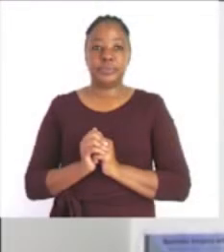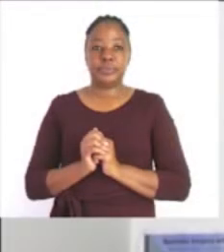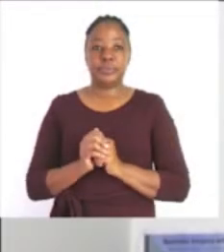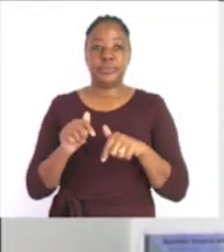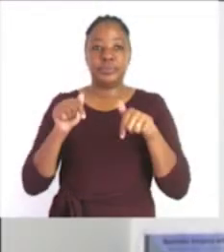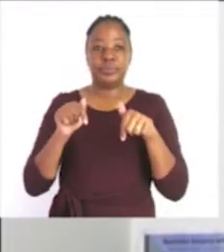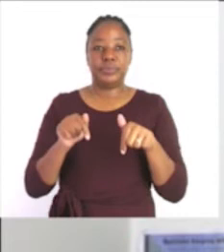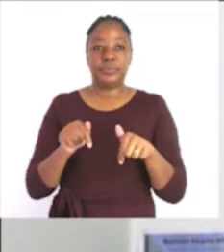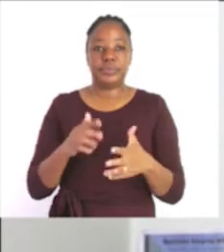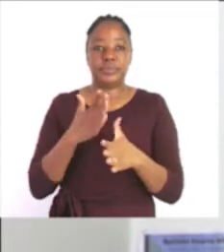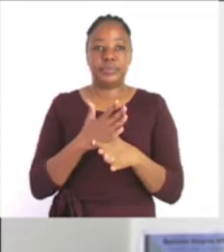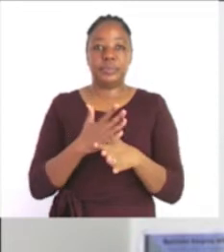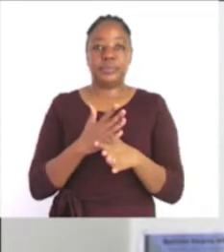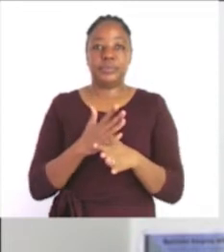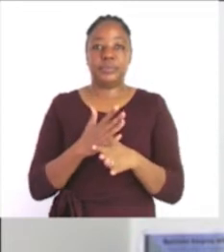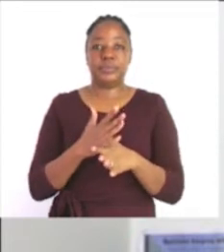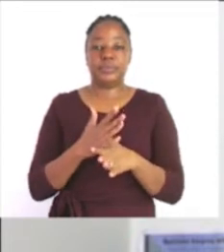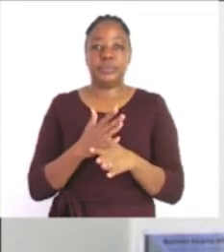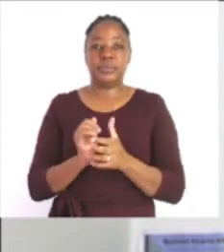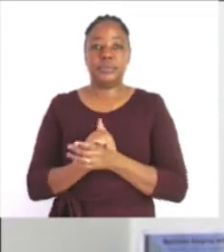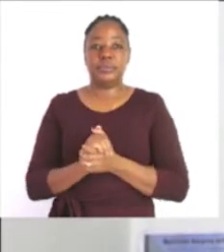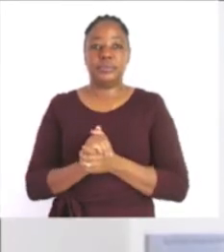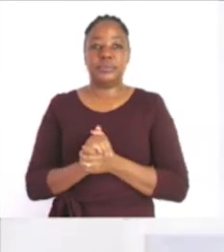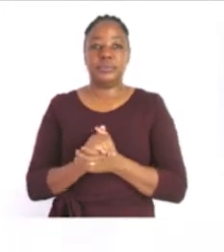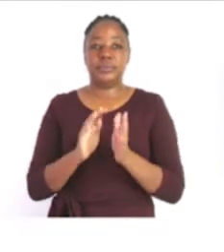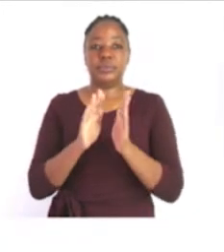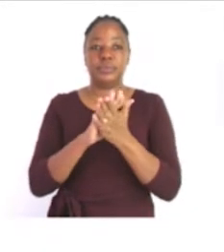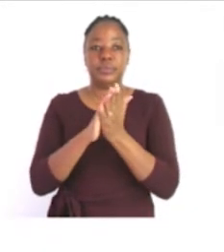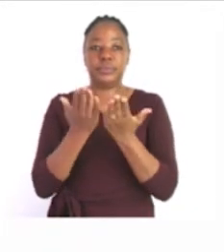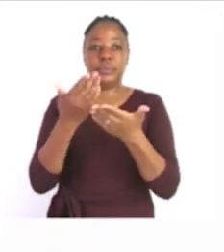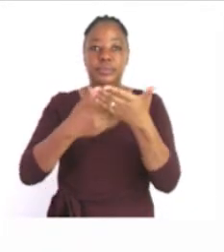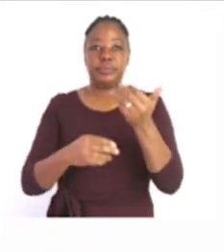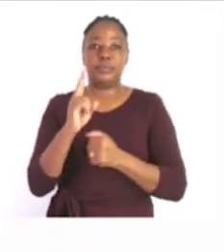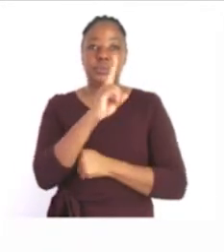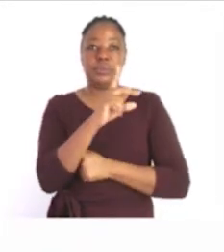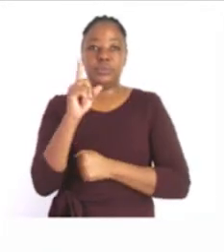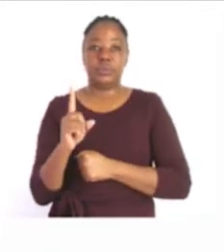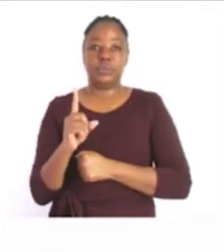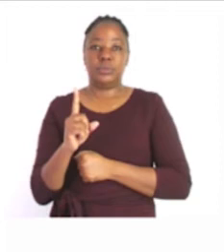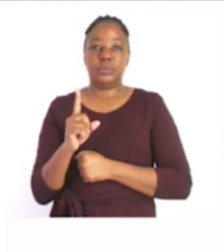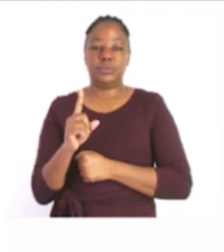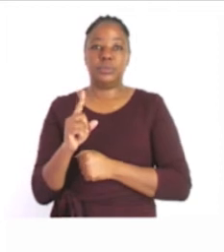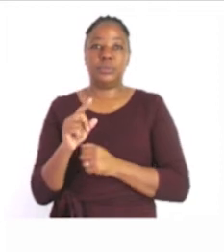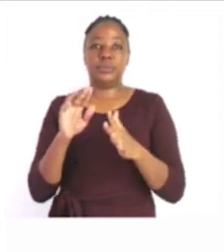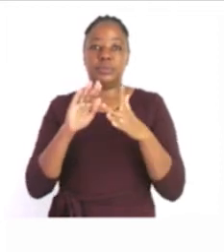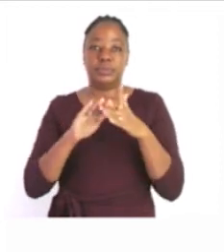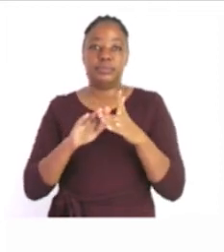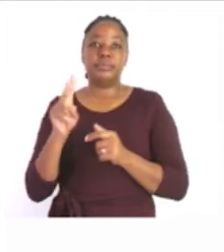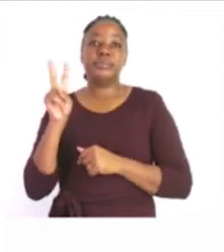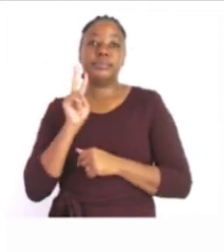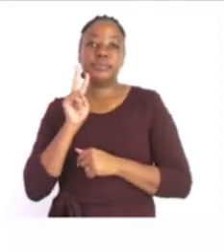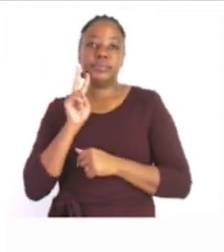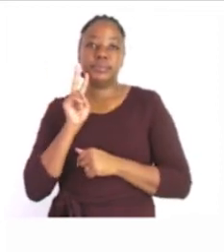Our first exercise for this lesson can be found on page 21. We are going to be talking about